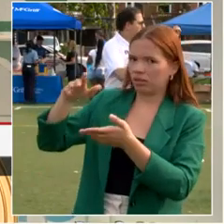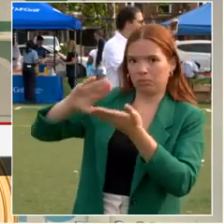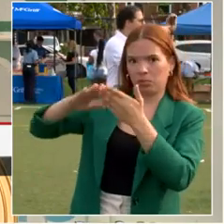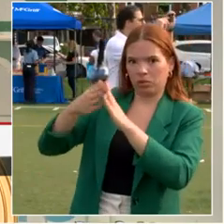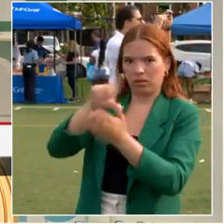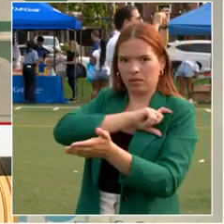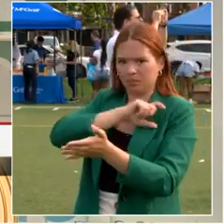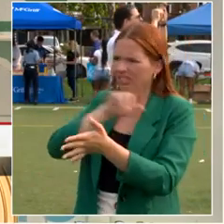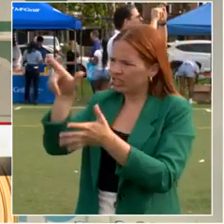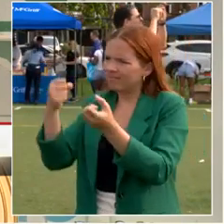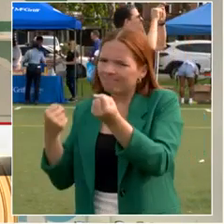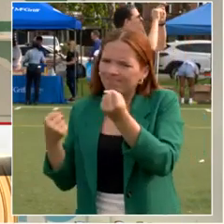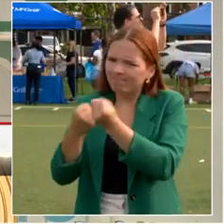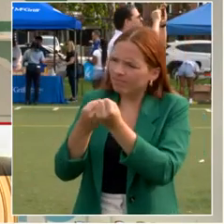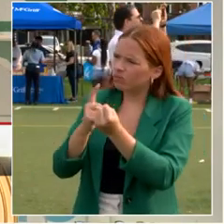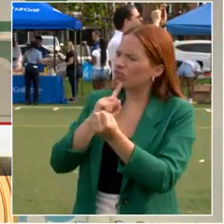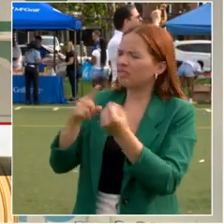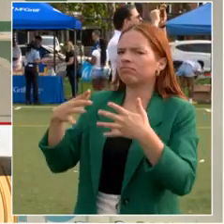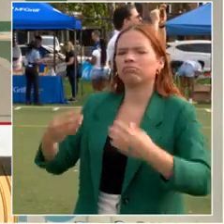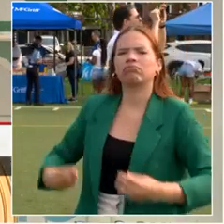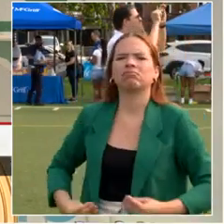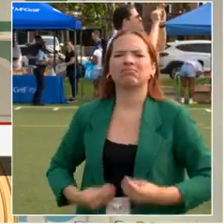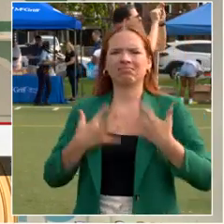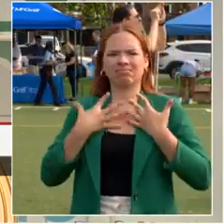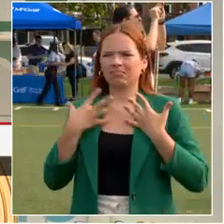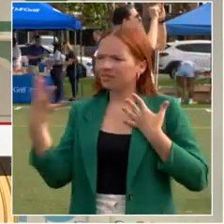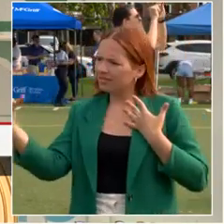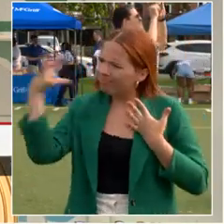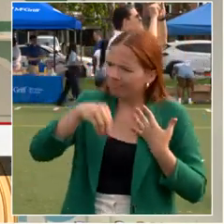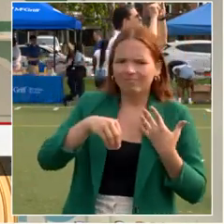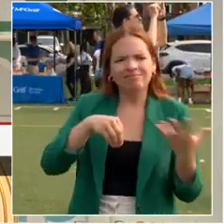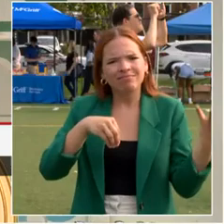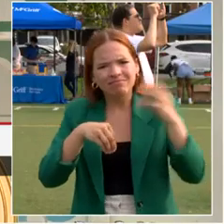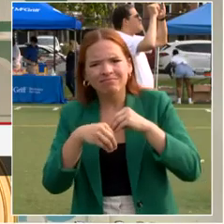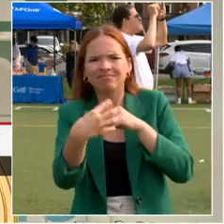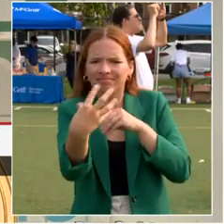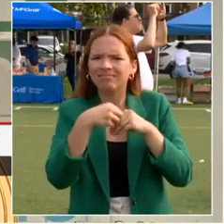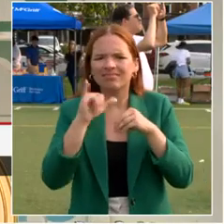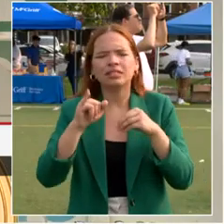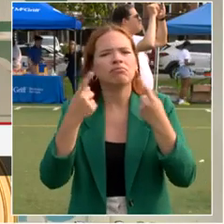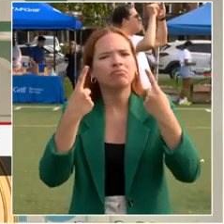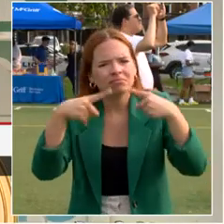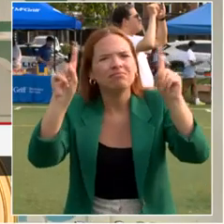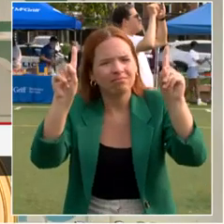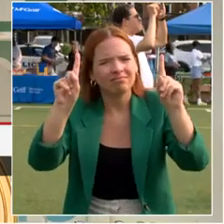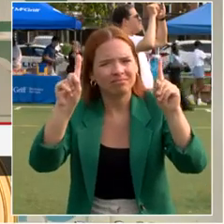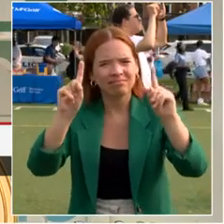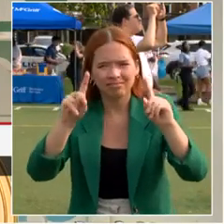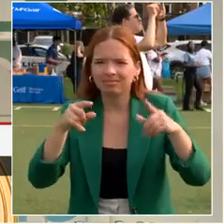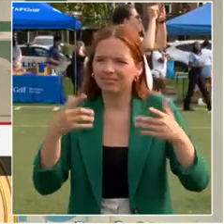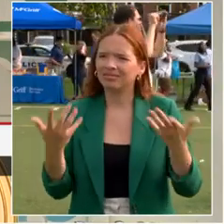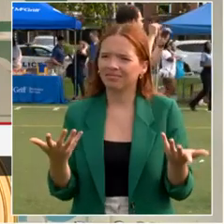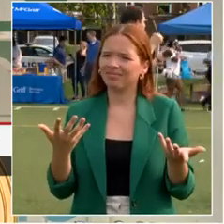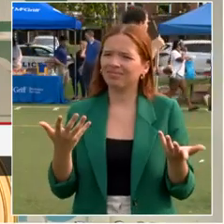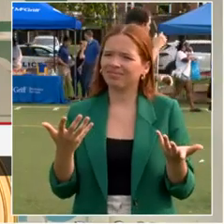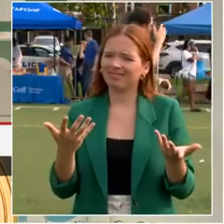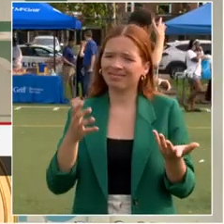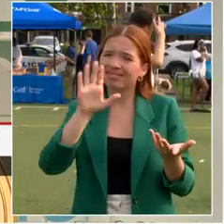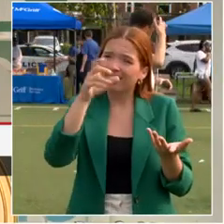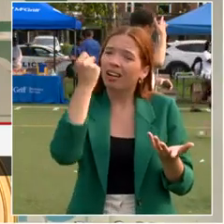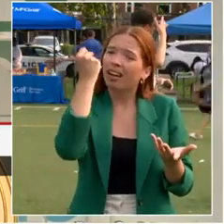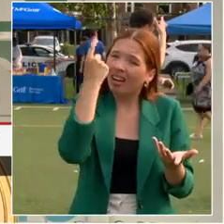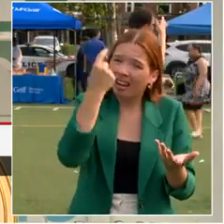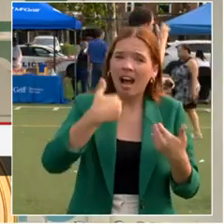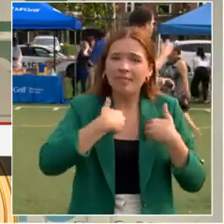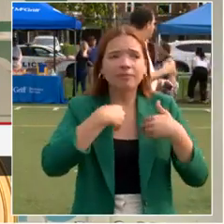important as ever that we're able to fund programs like community violence intervention and prevention, local programs that exist here